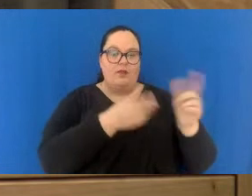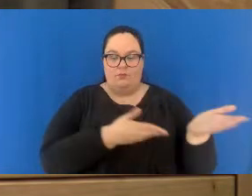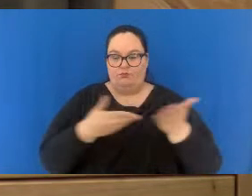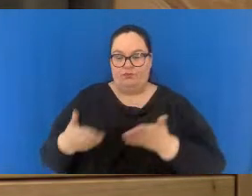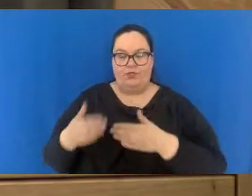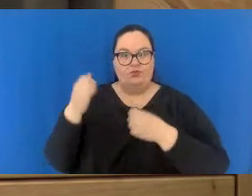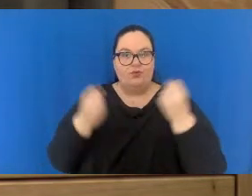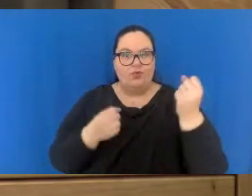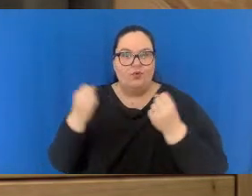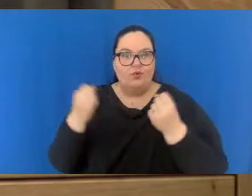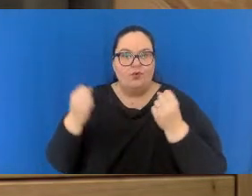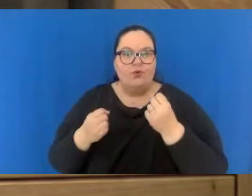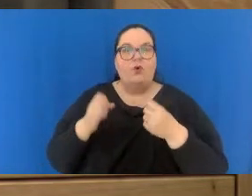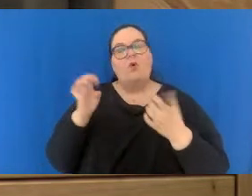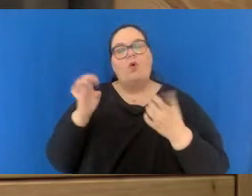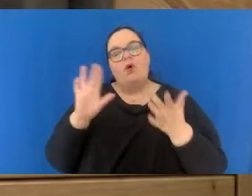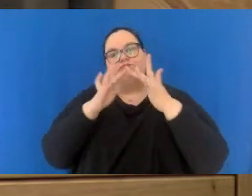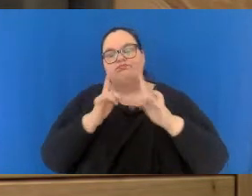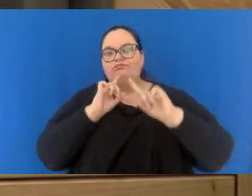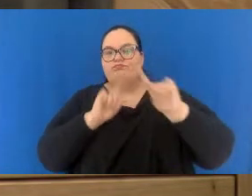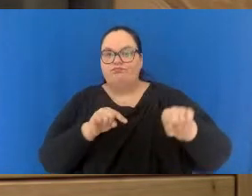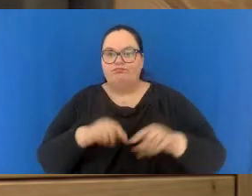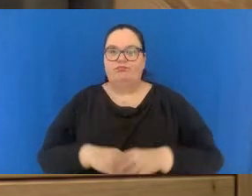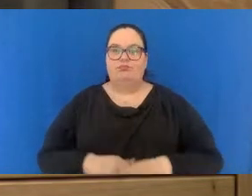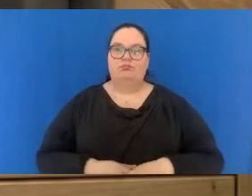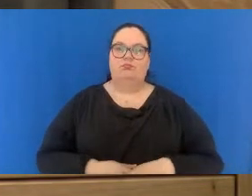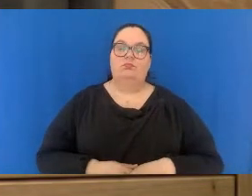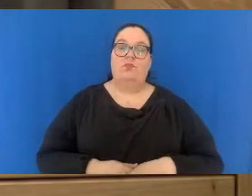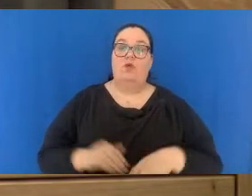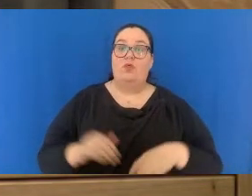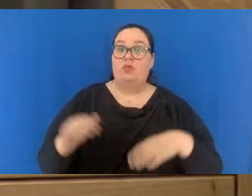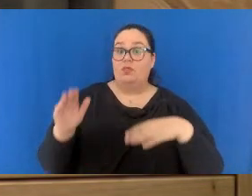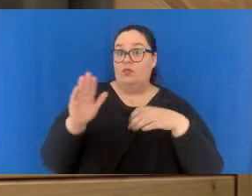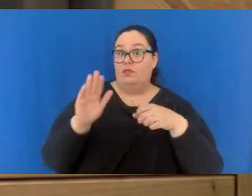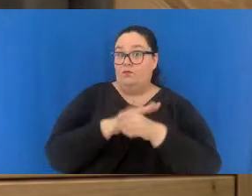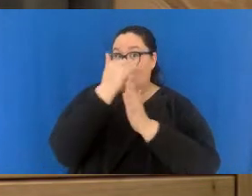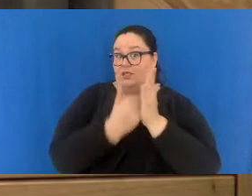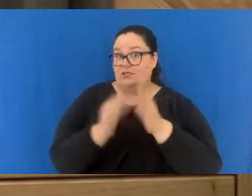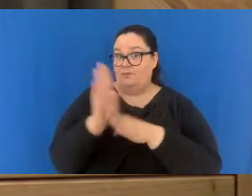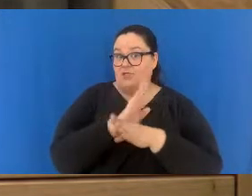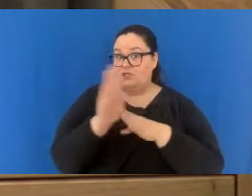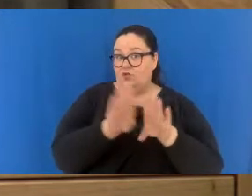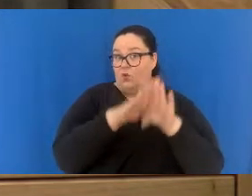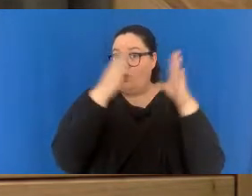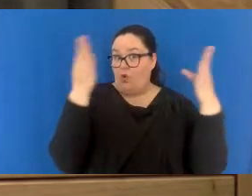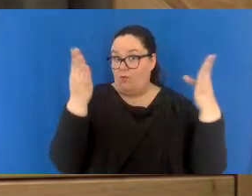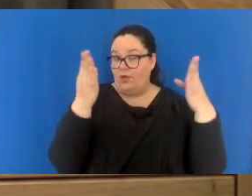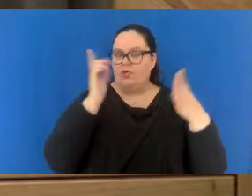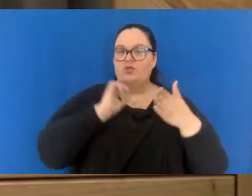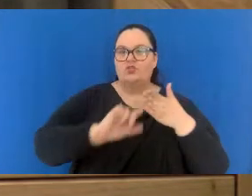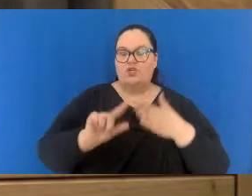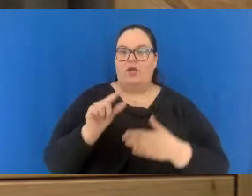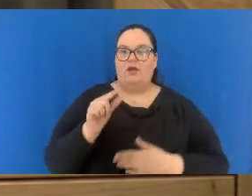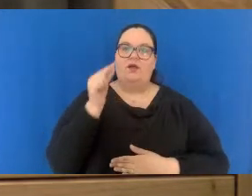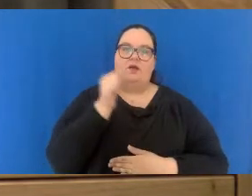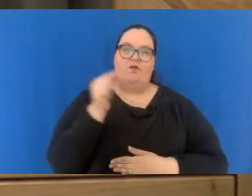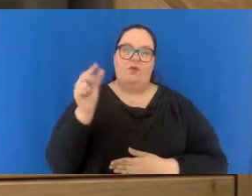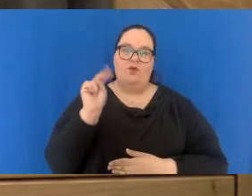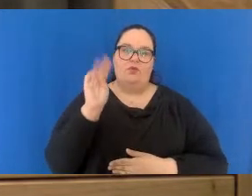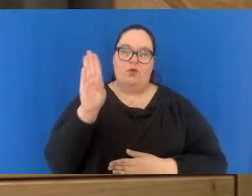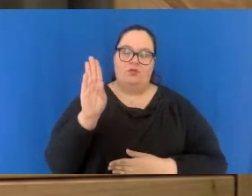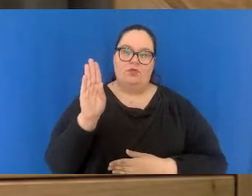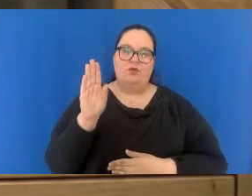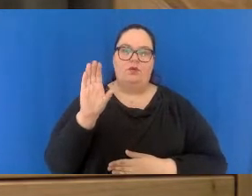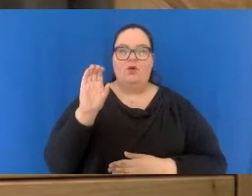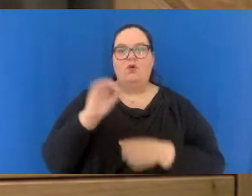that are permitted to remain open during lockdown is available by visiting the Government of New Brunswick's COVID-19 website and